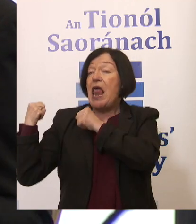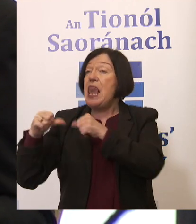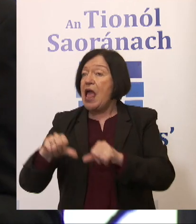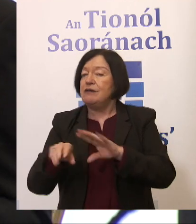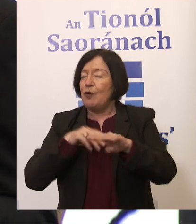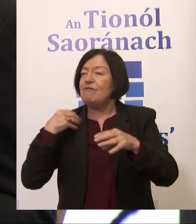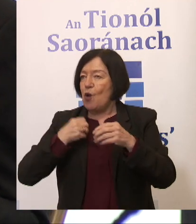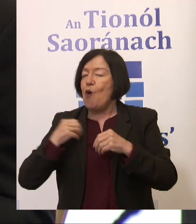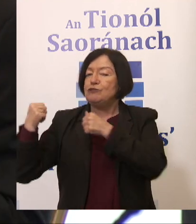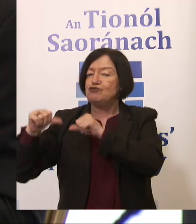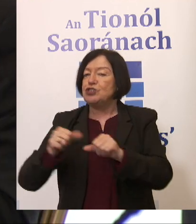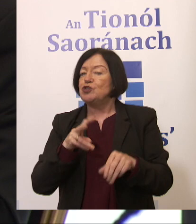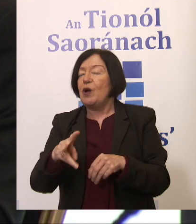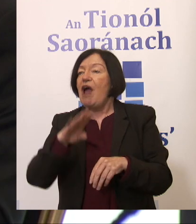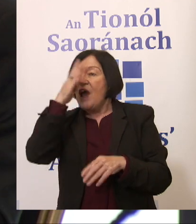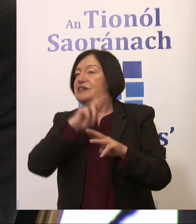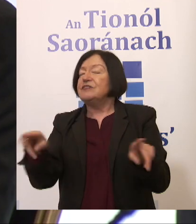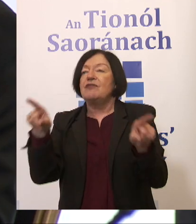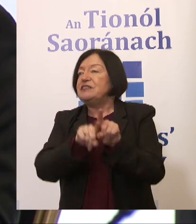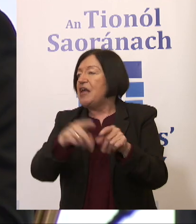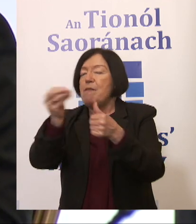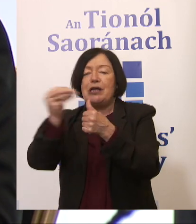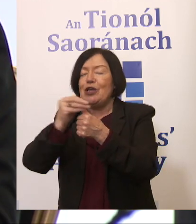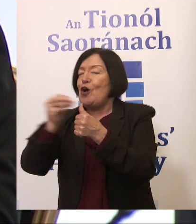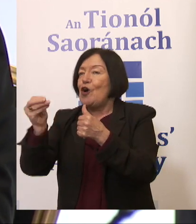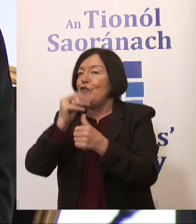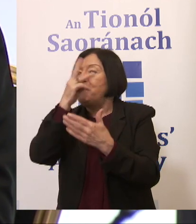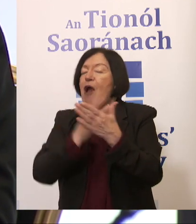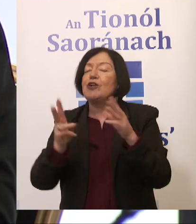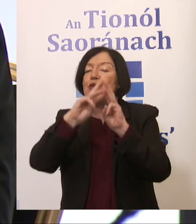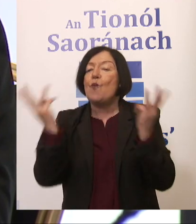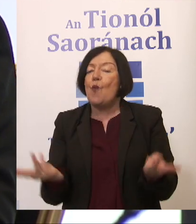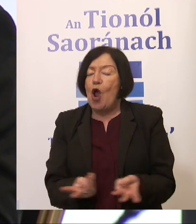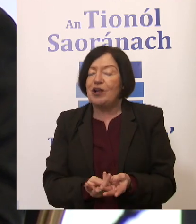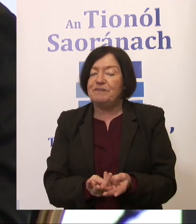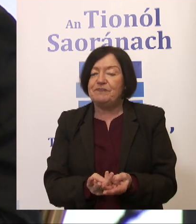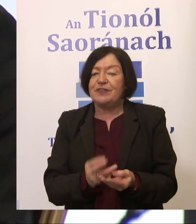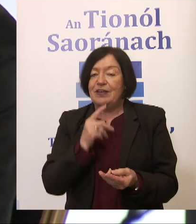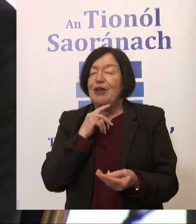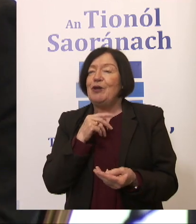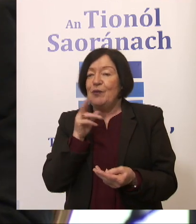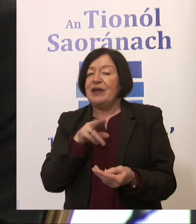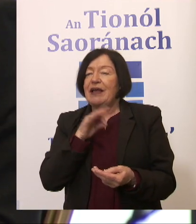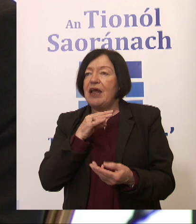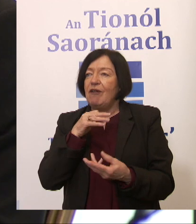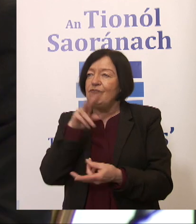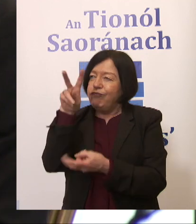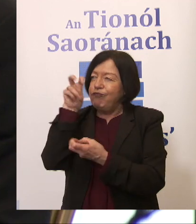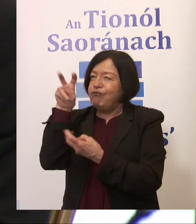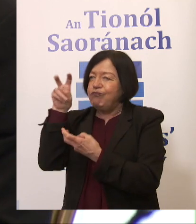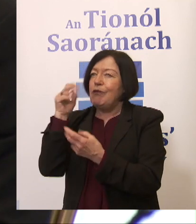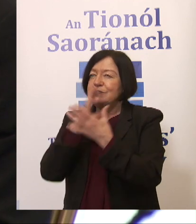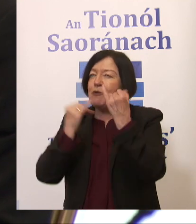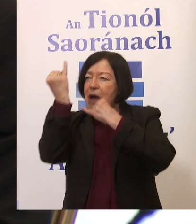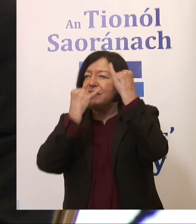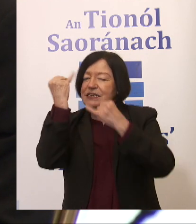traditional way of doing things. Ireland is not exactly the same as any other part of the world, but I think we can certainly get ideas from looking